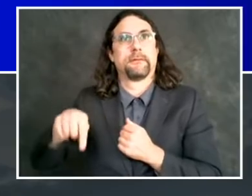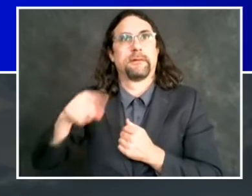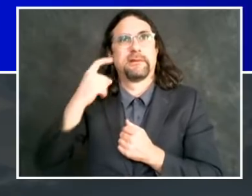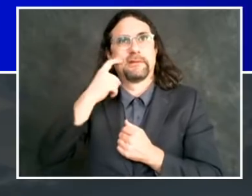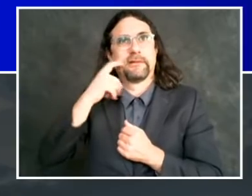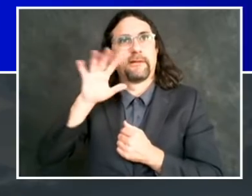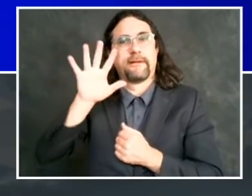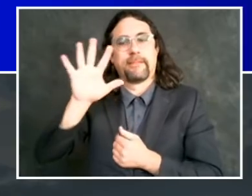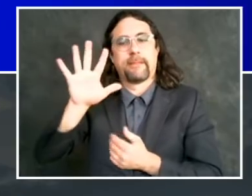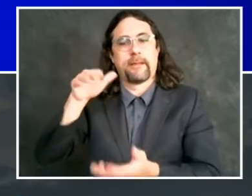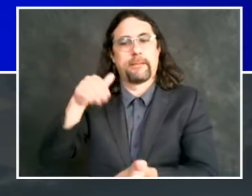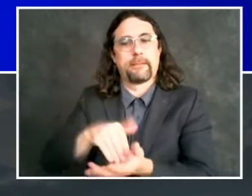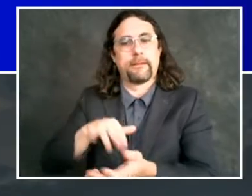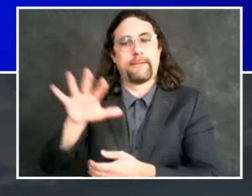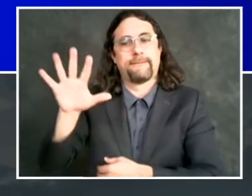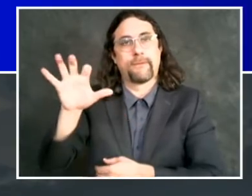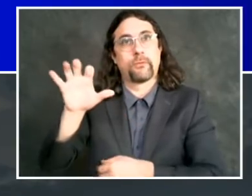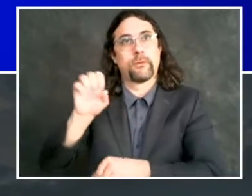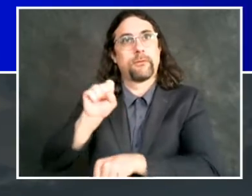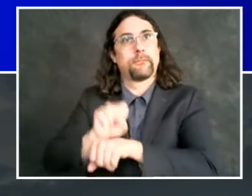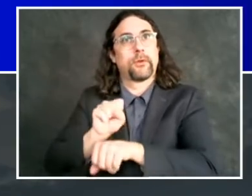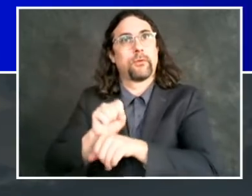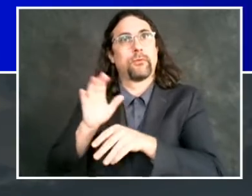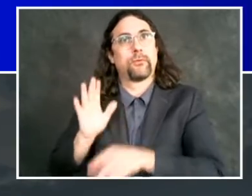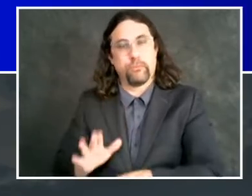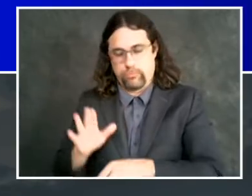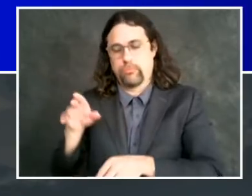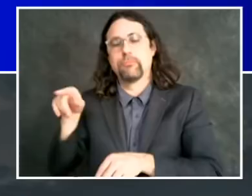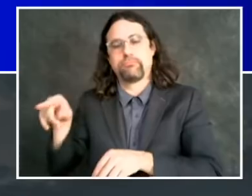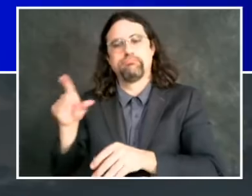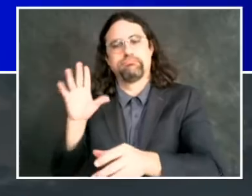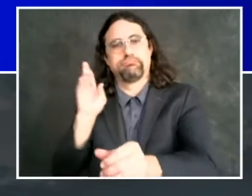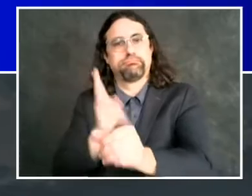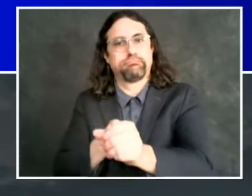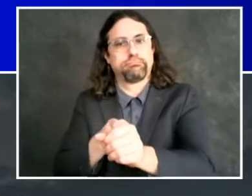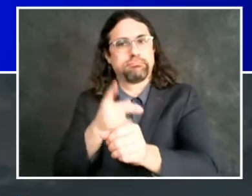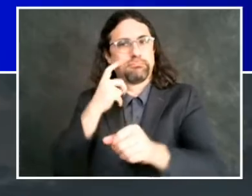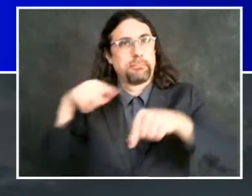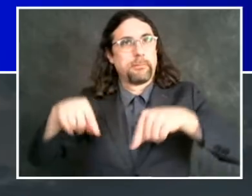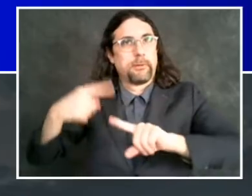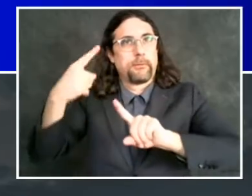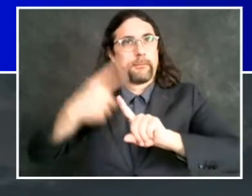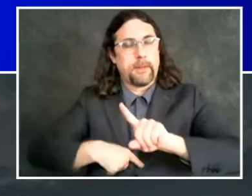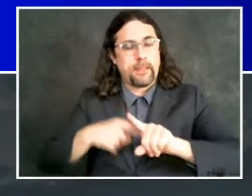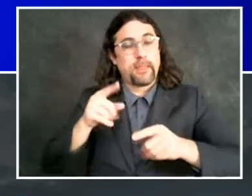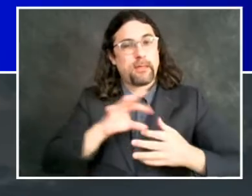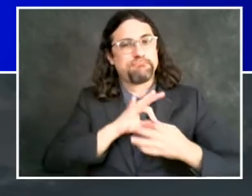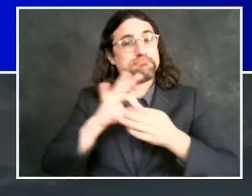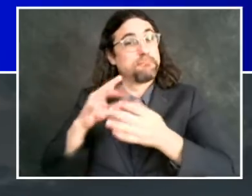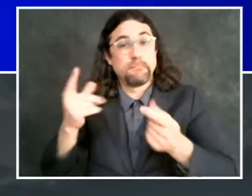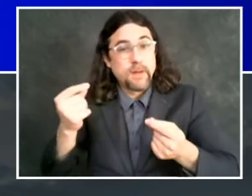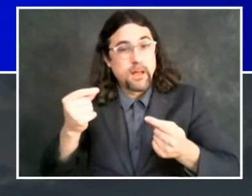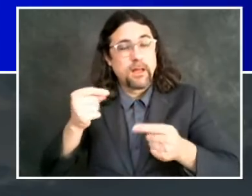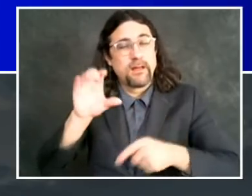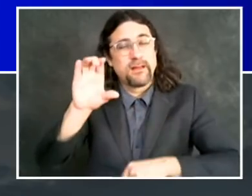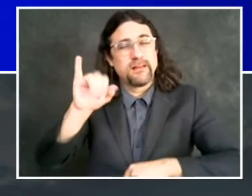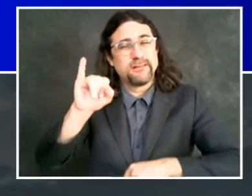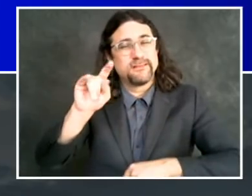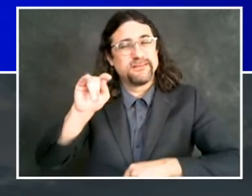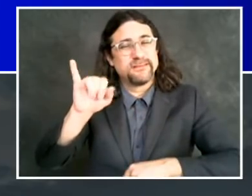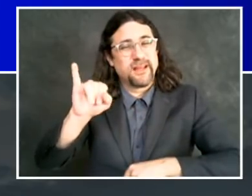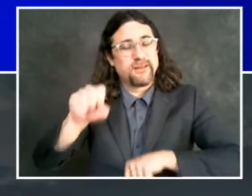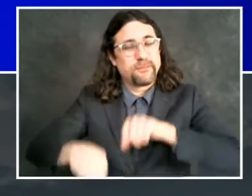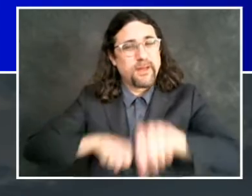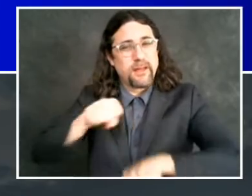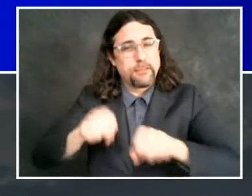Bike. I want to say with great appreciation that Citi Bike is now expanding this to a 1-year